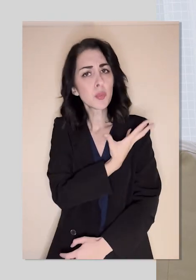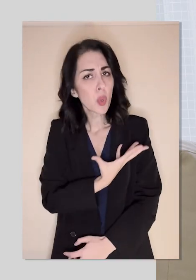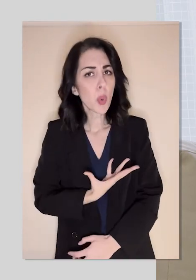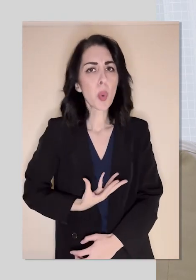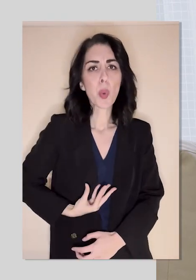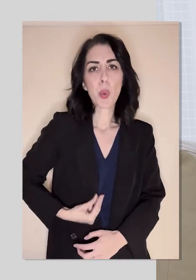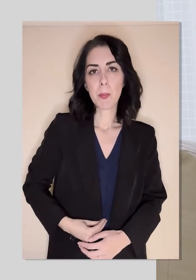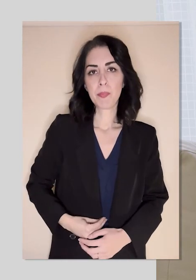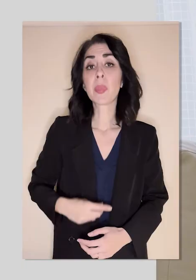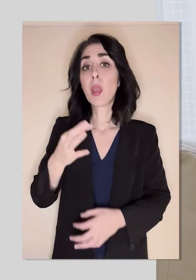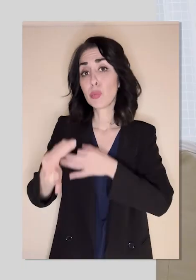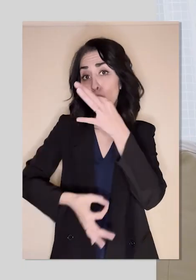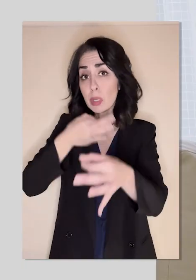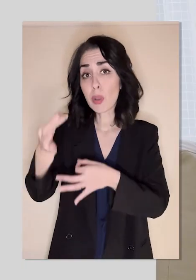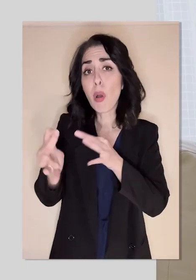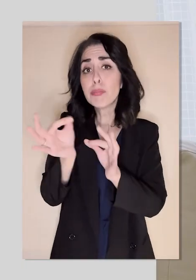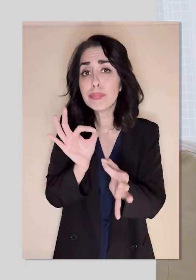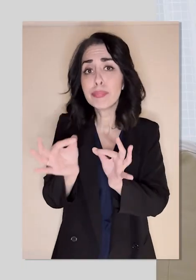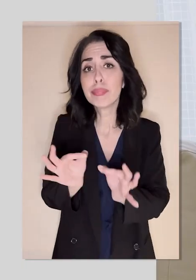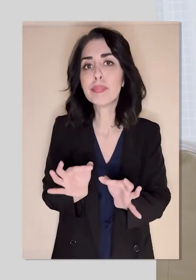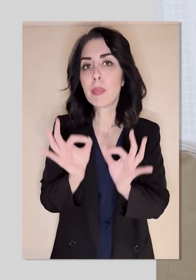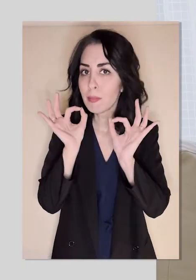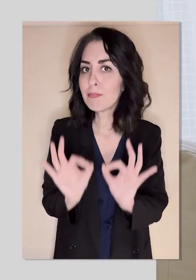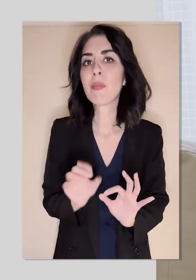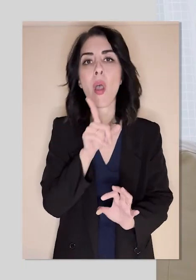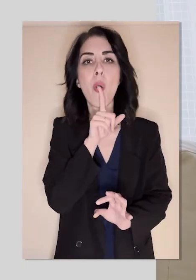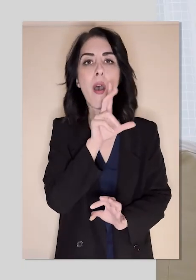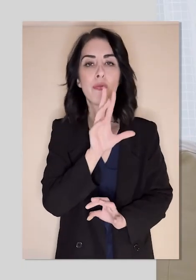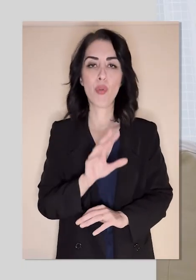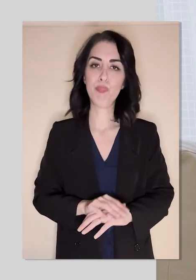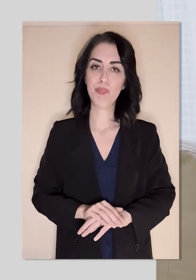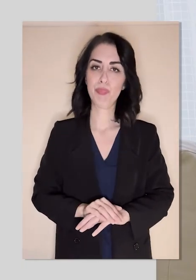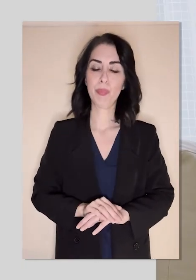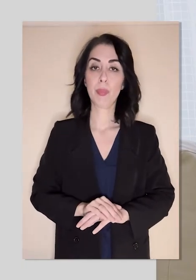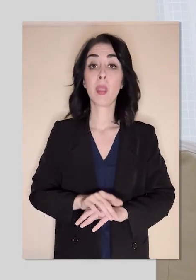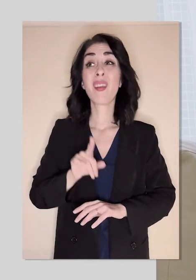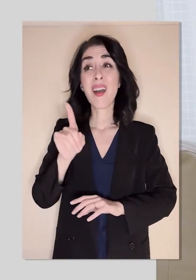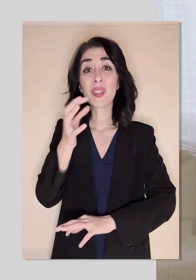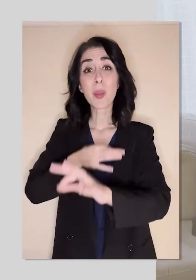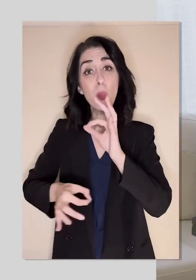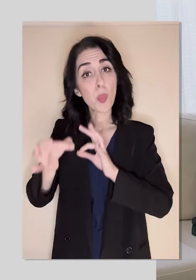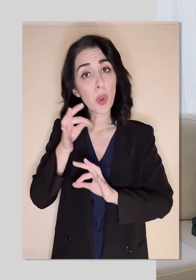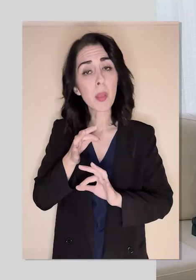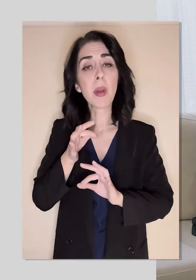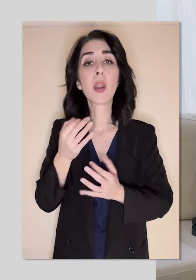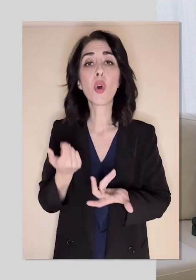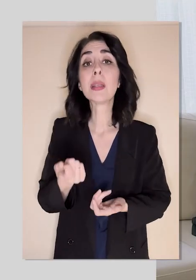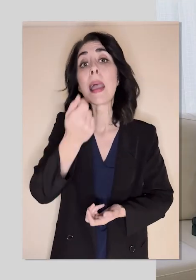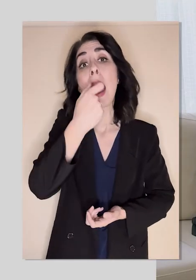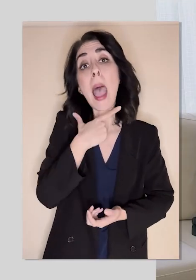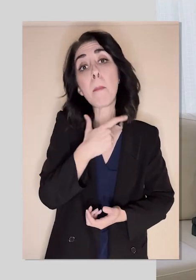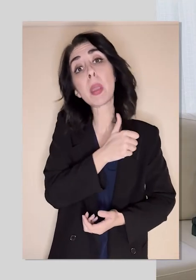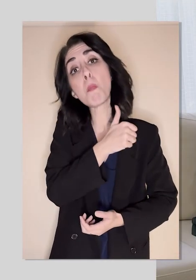about that, but only because they told me that the triptans don't work and they only took